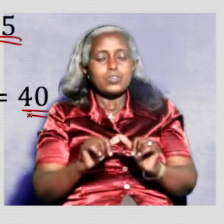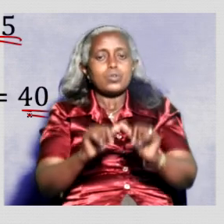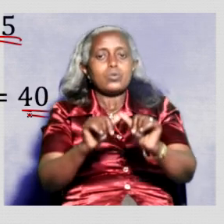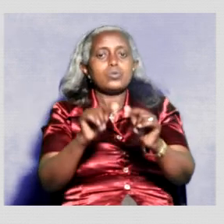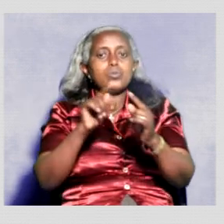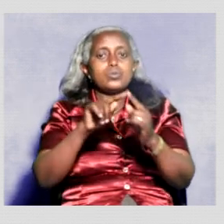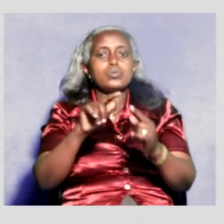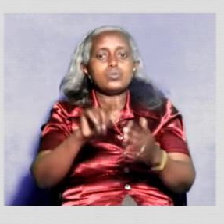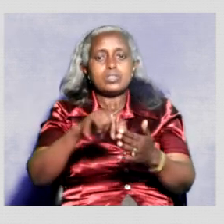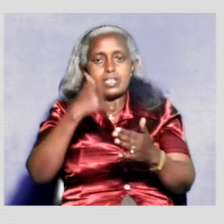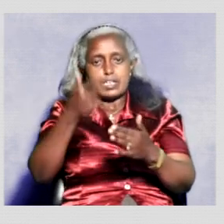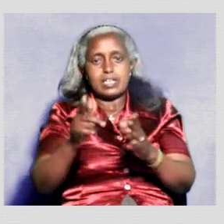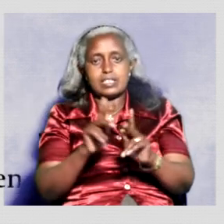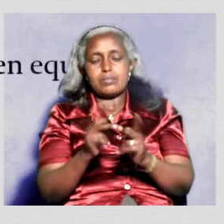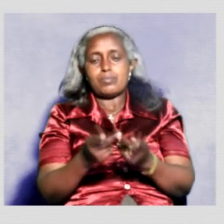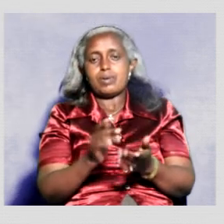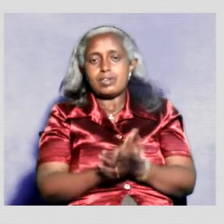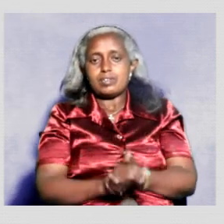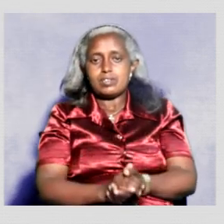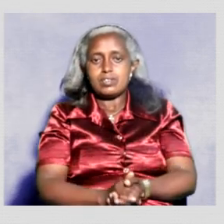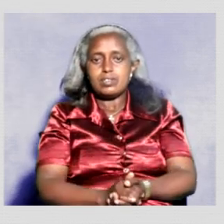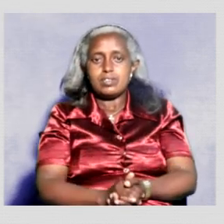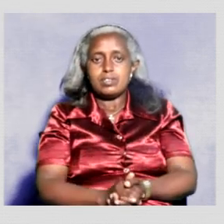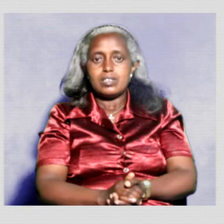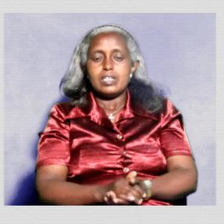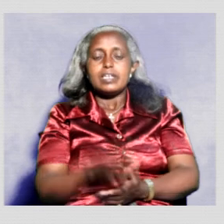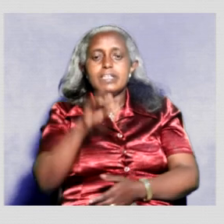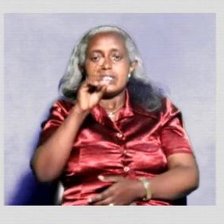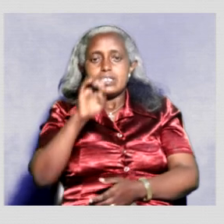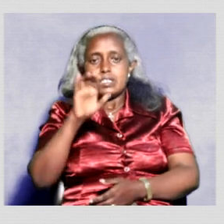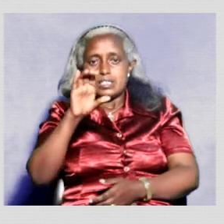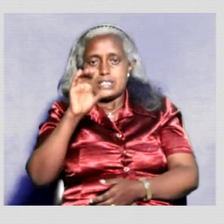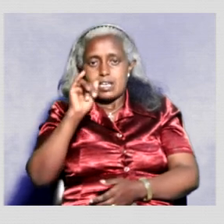to the next part, deciles.